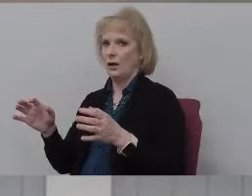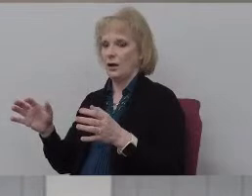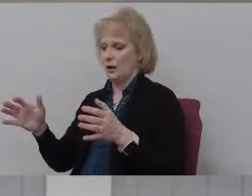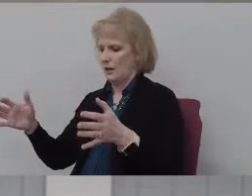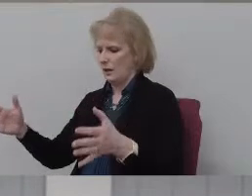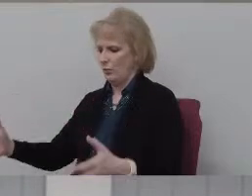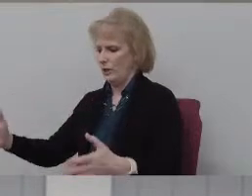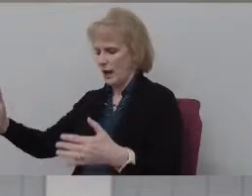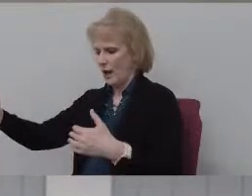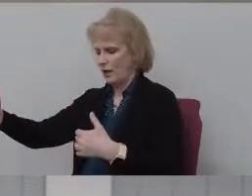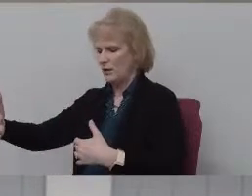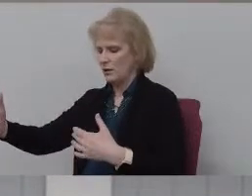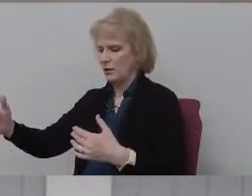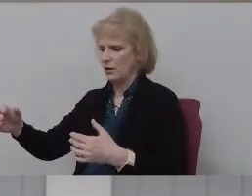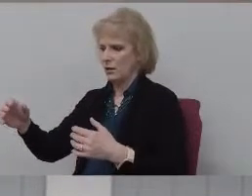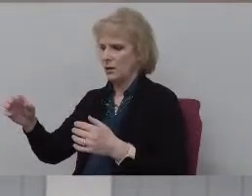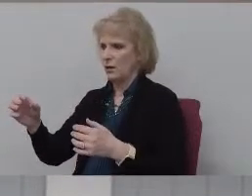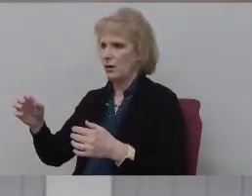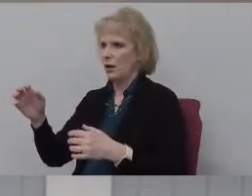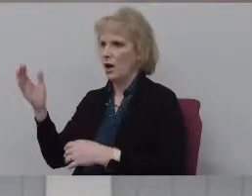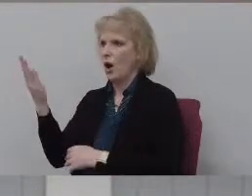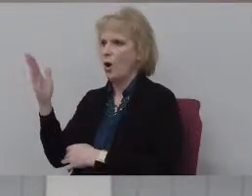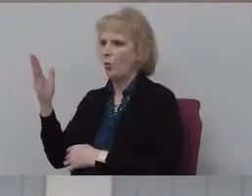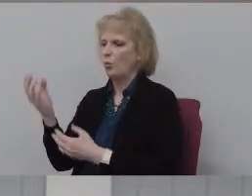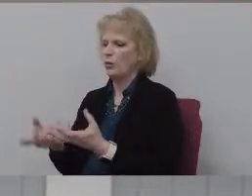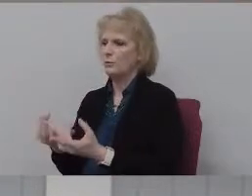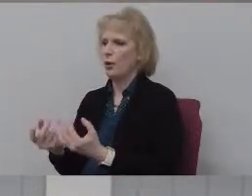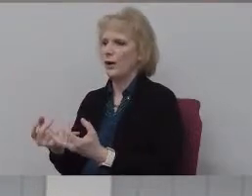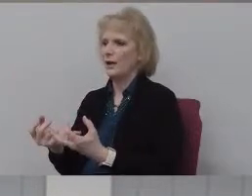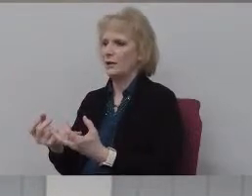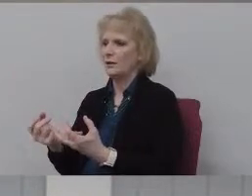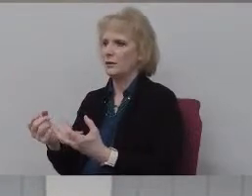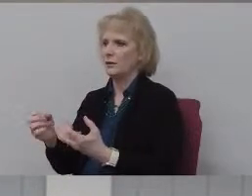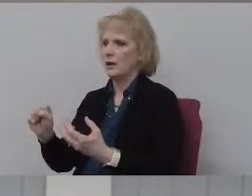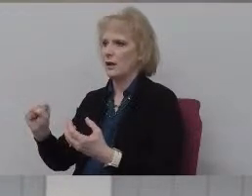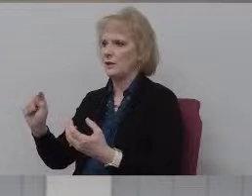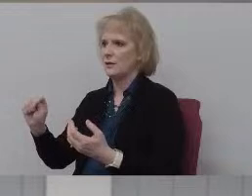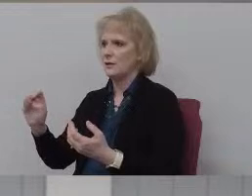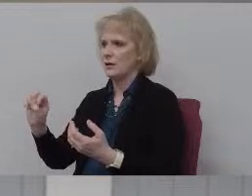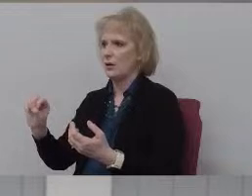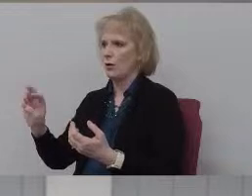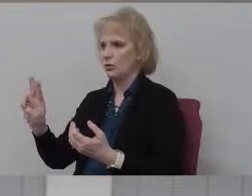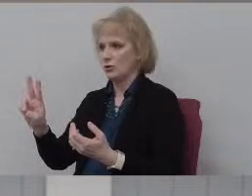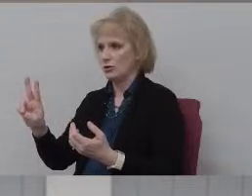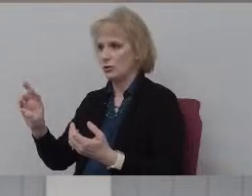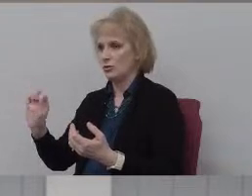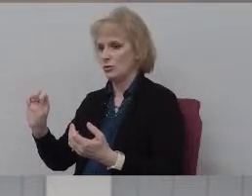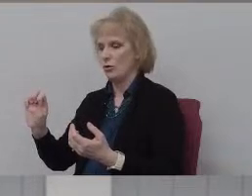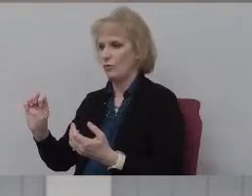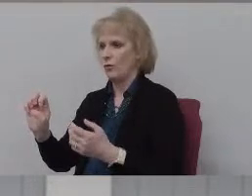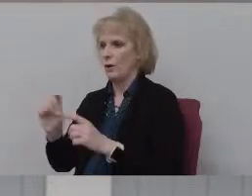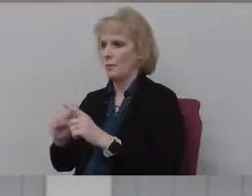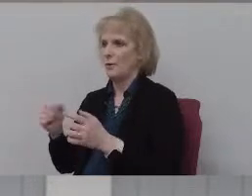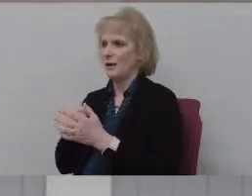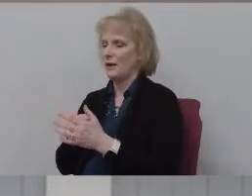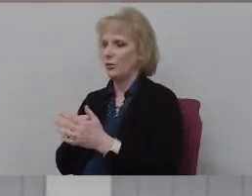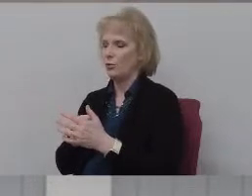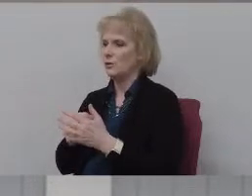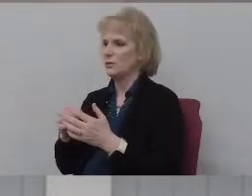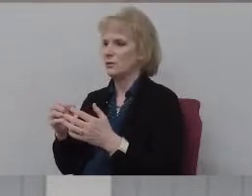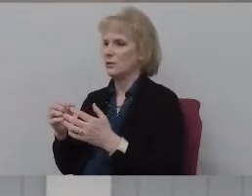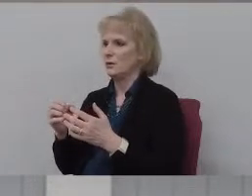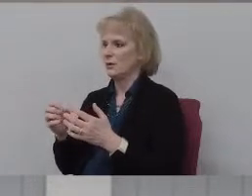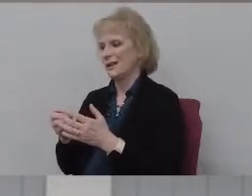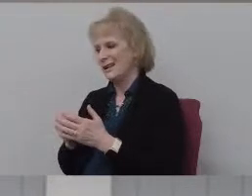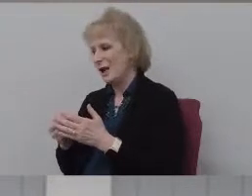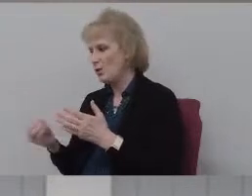upright standing wood burning stove, and it was very inefficient, but it was cheaper than natural gas